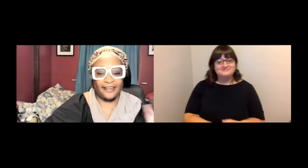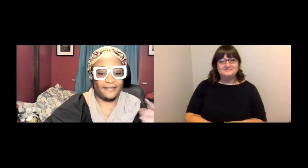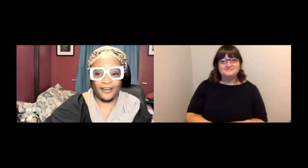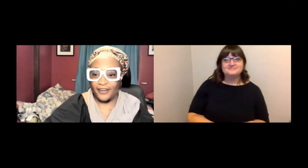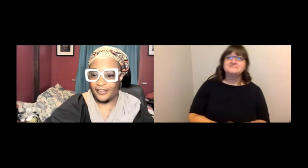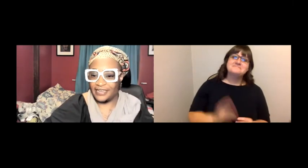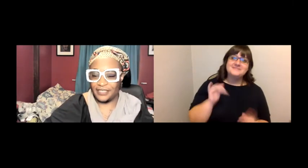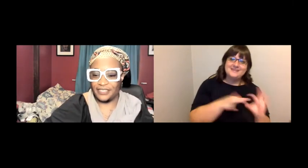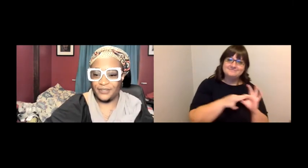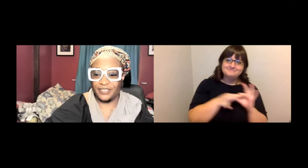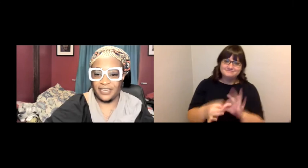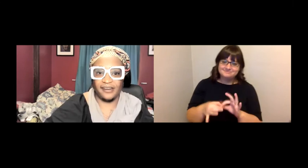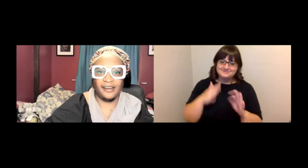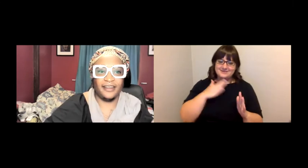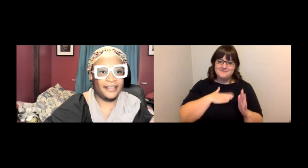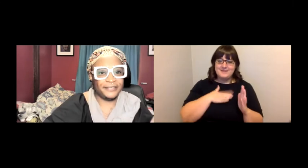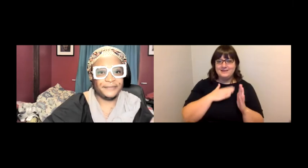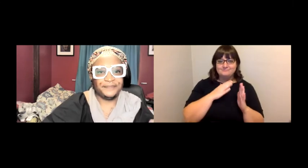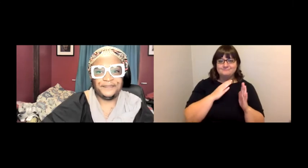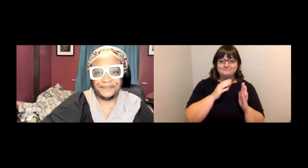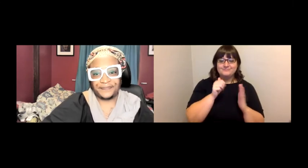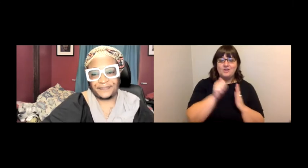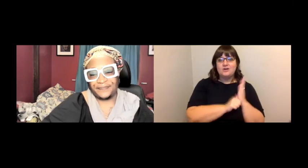my kind of article that I wanted to share.